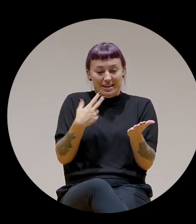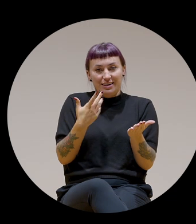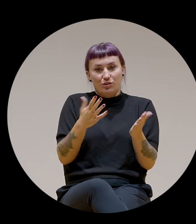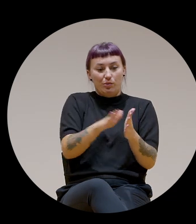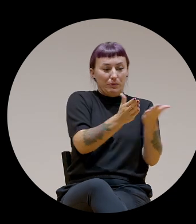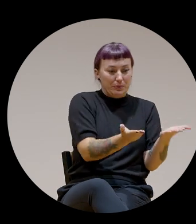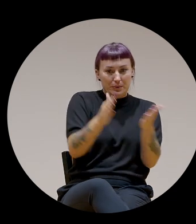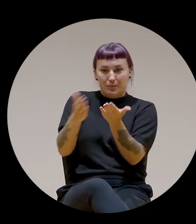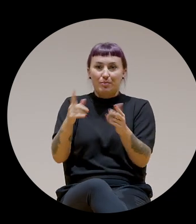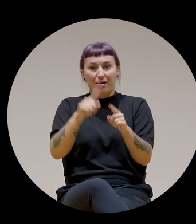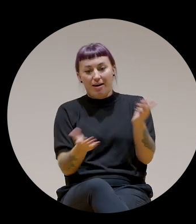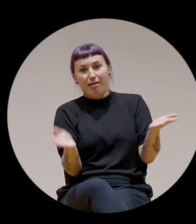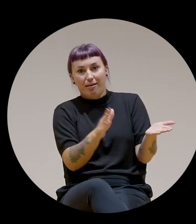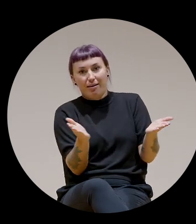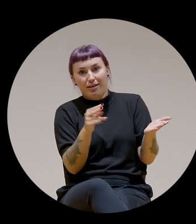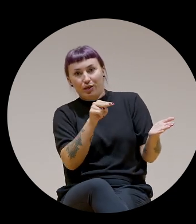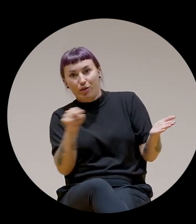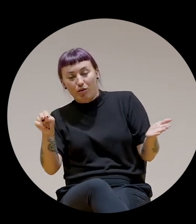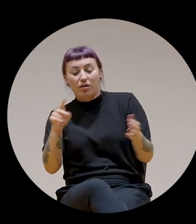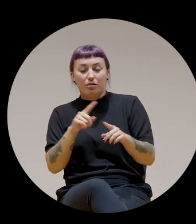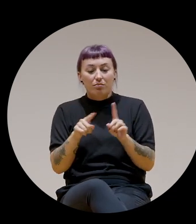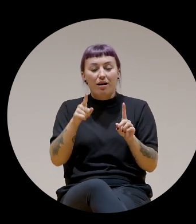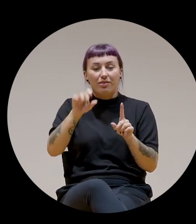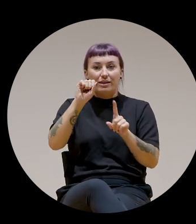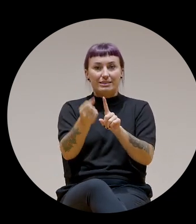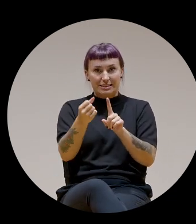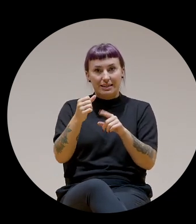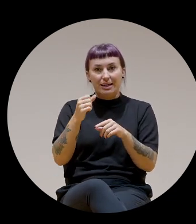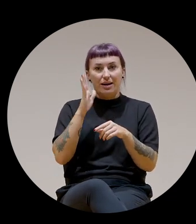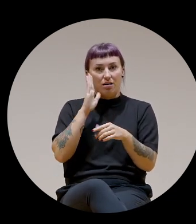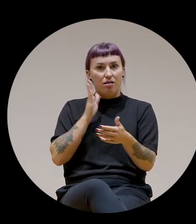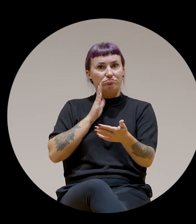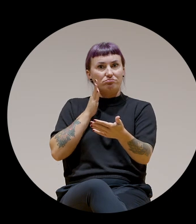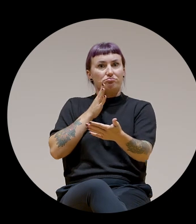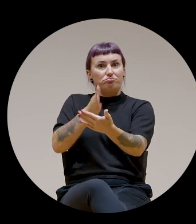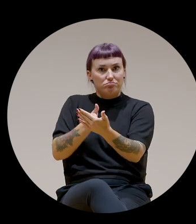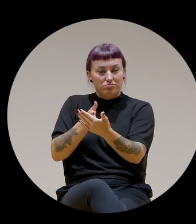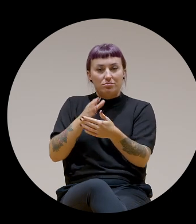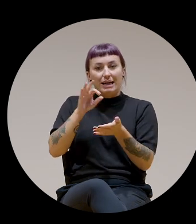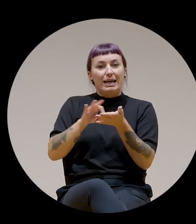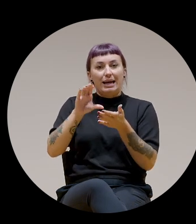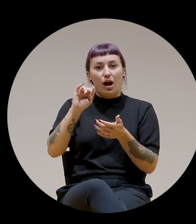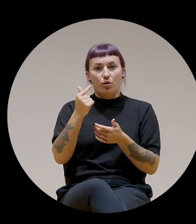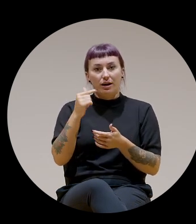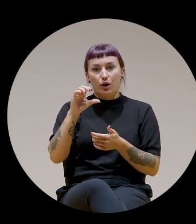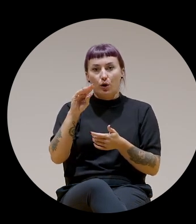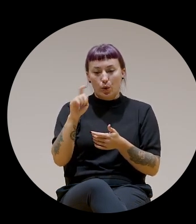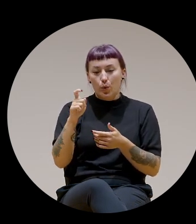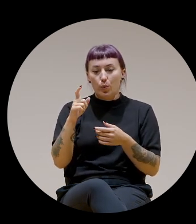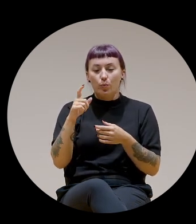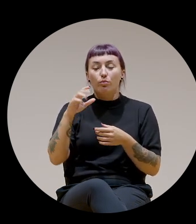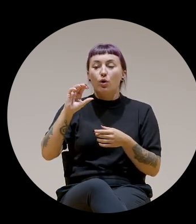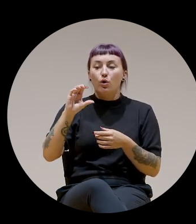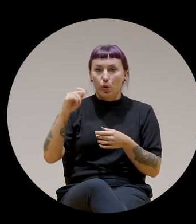chose different pages for the different venues, but this scene of Counting Coup is what we chose here. Now,